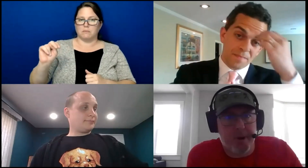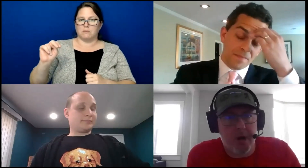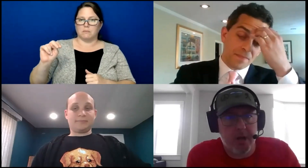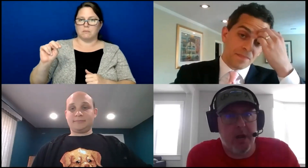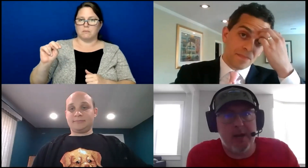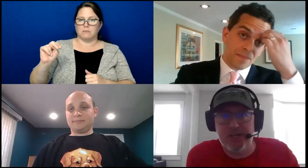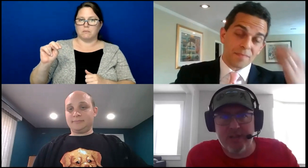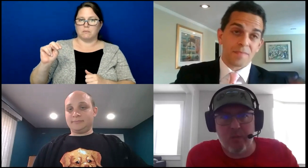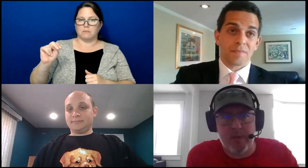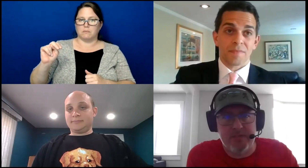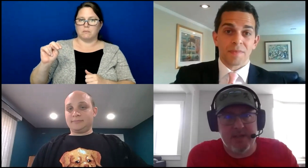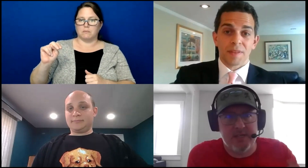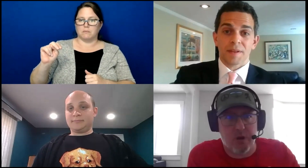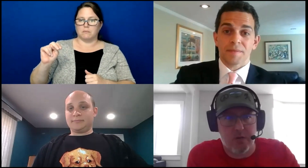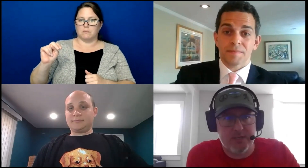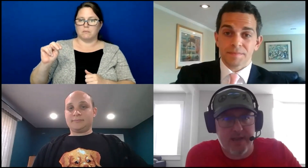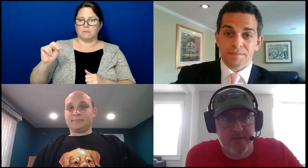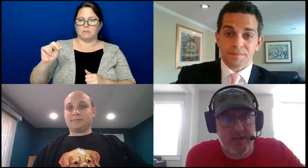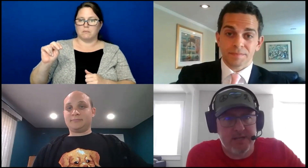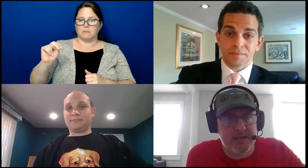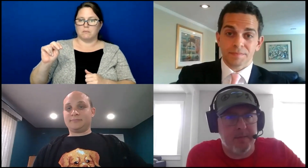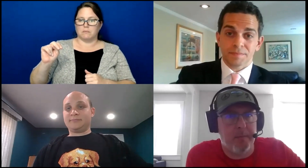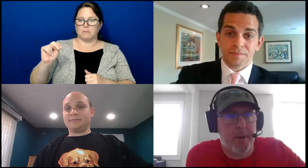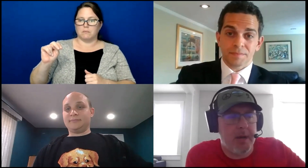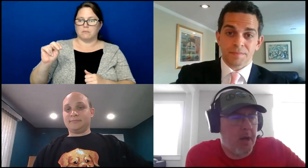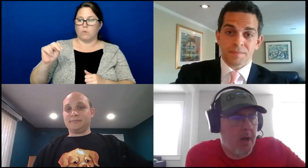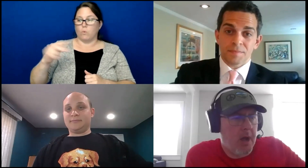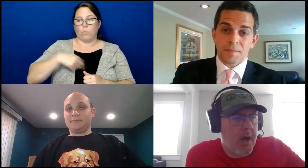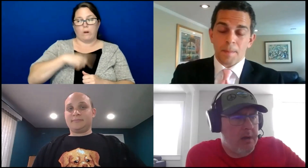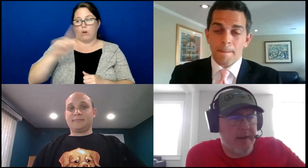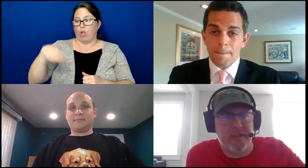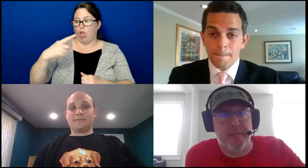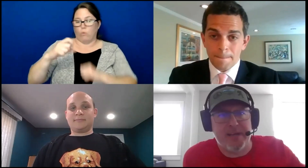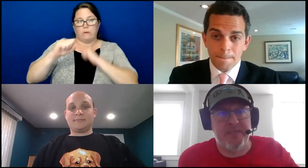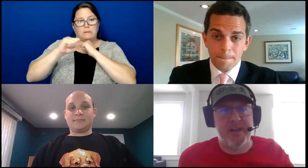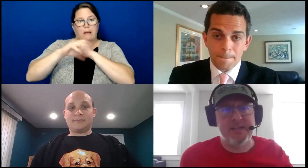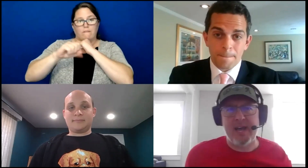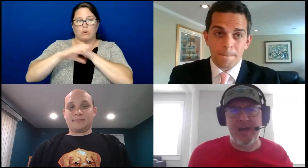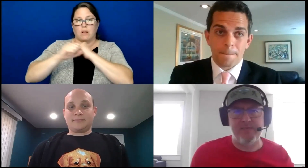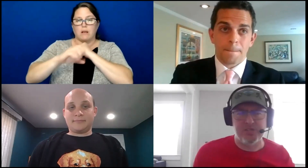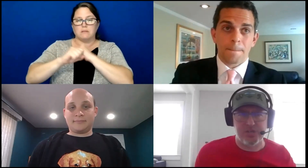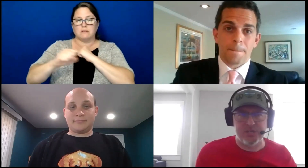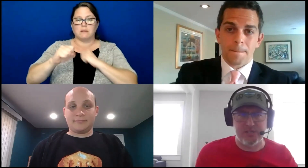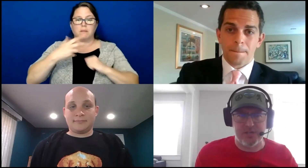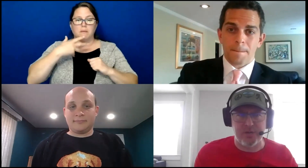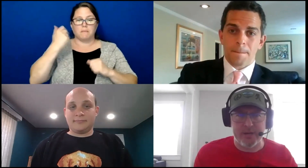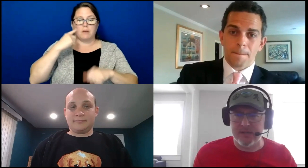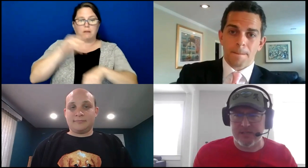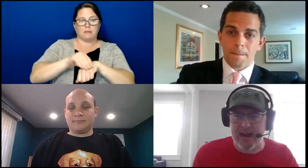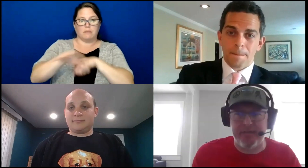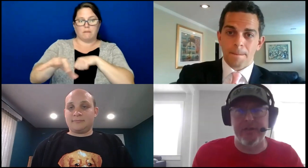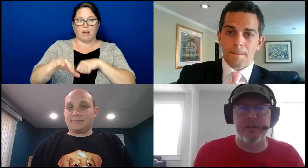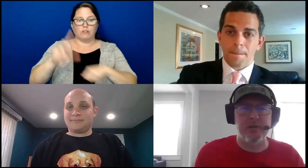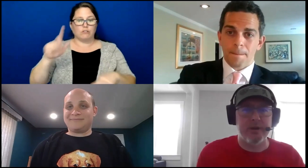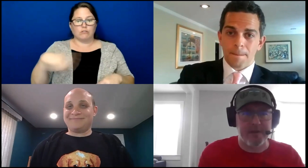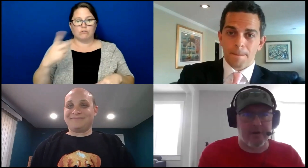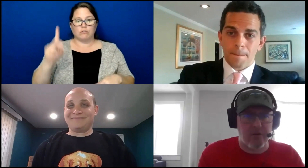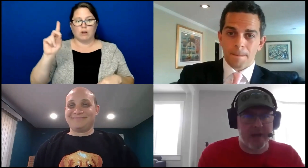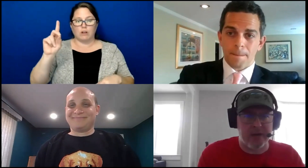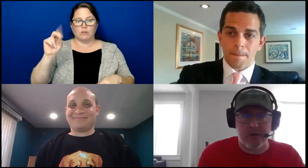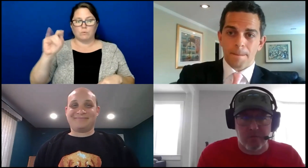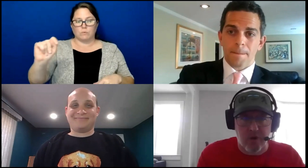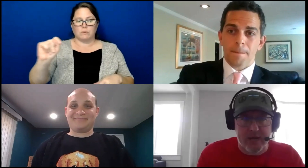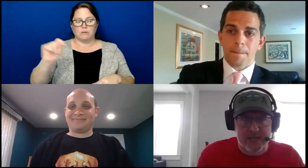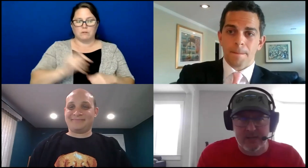think Paul hit on it. Check the websites. We're always advertising, but I think the best advice I have is just do it. Just get out there and do it. If